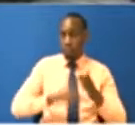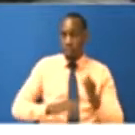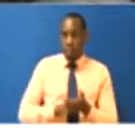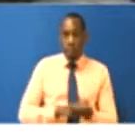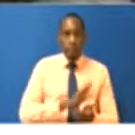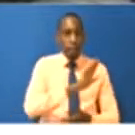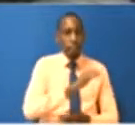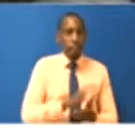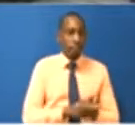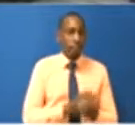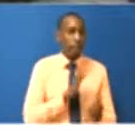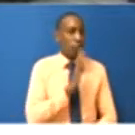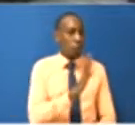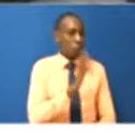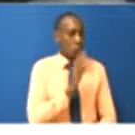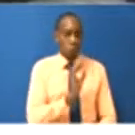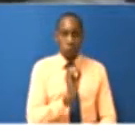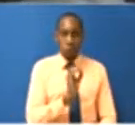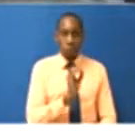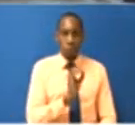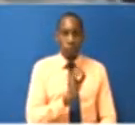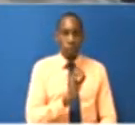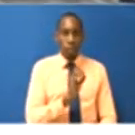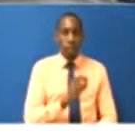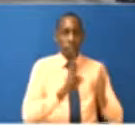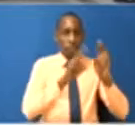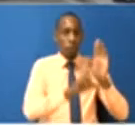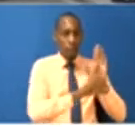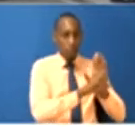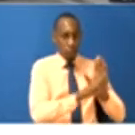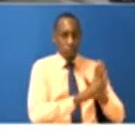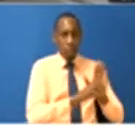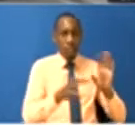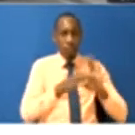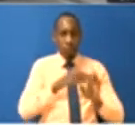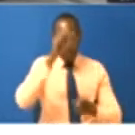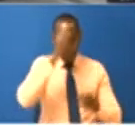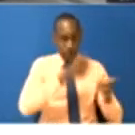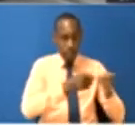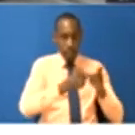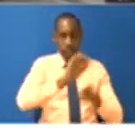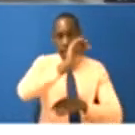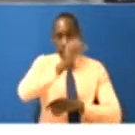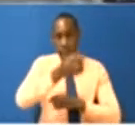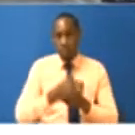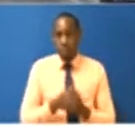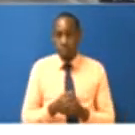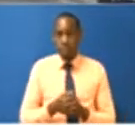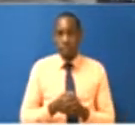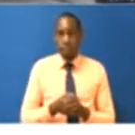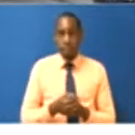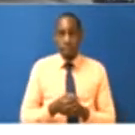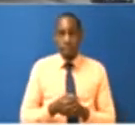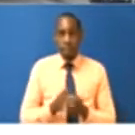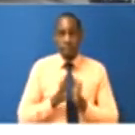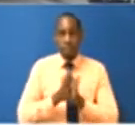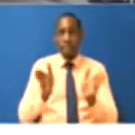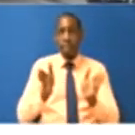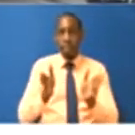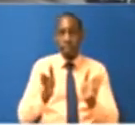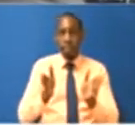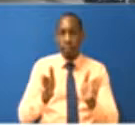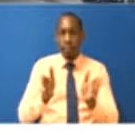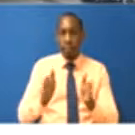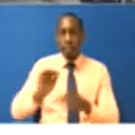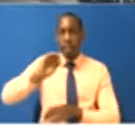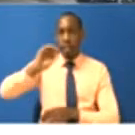ugadi did not speak to the law uh relating to governance of the city uh which is basically abandoned cities uh